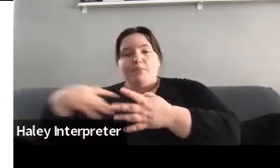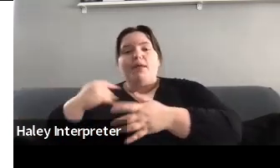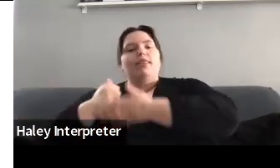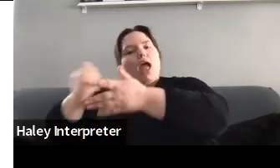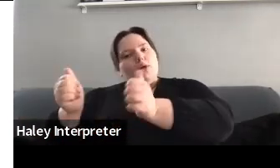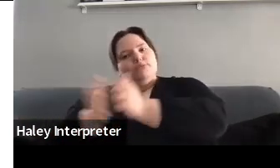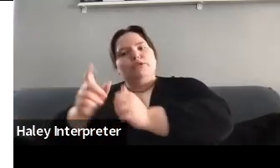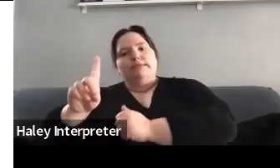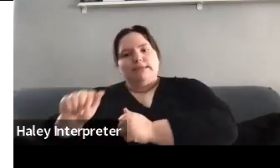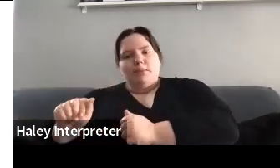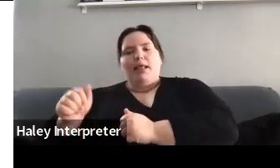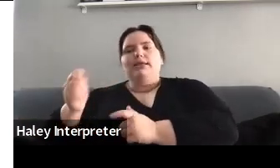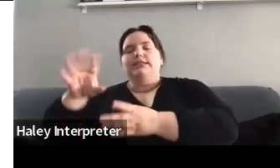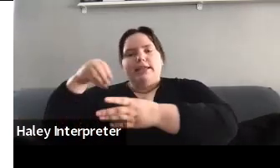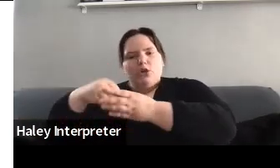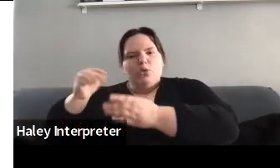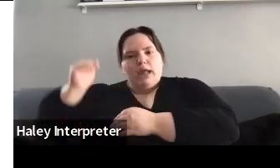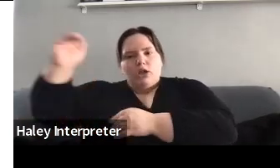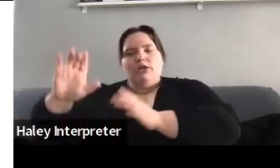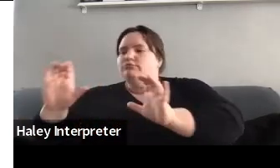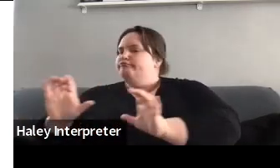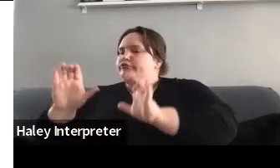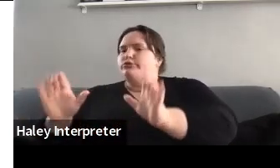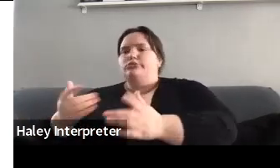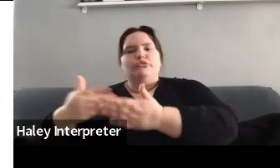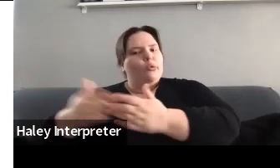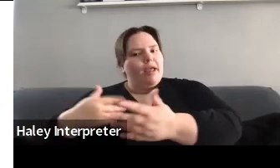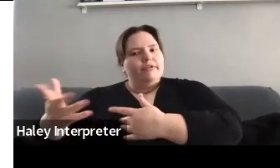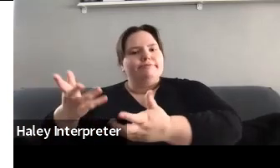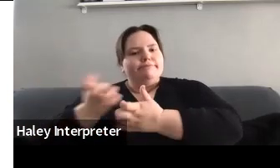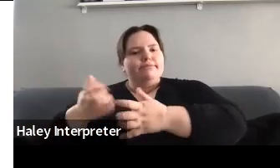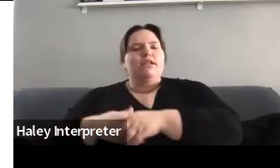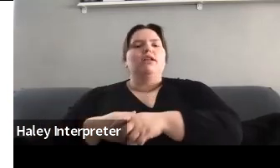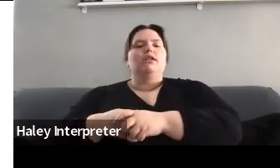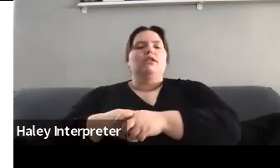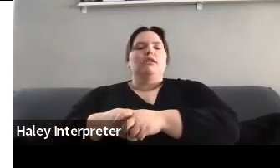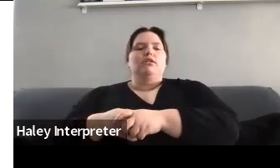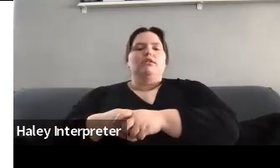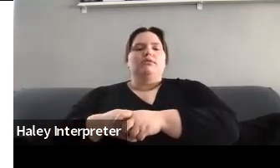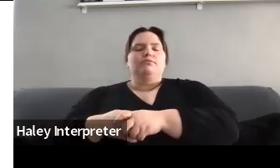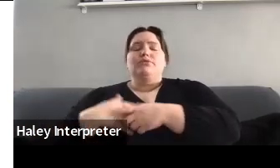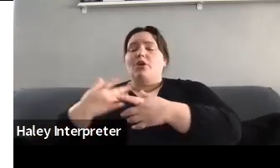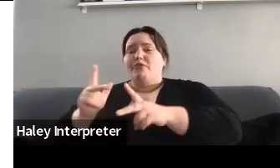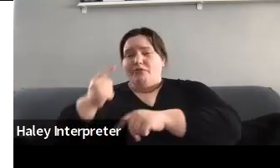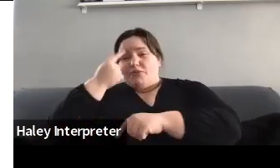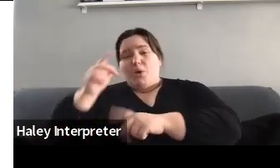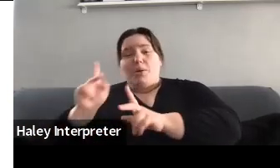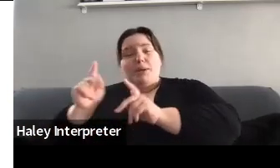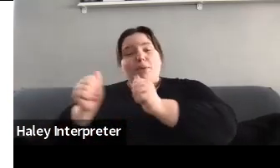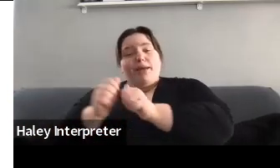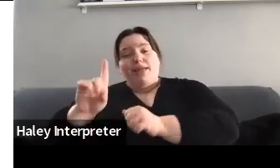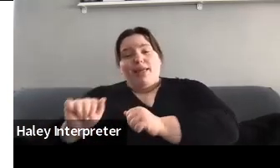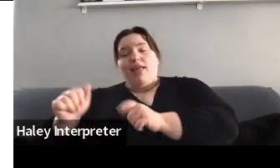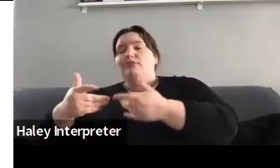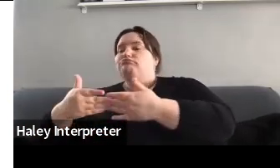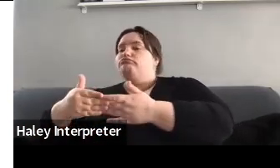do. Technology can make things easier for everyone, but for people with disabilities, AT opens up possibilities